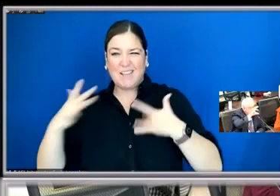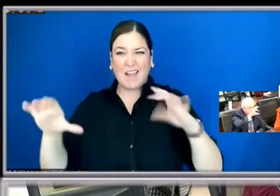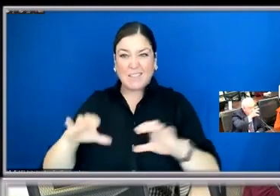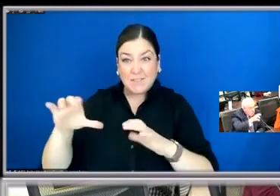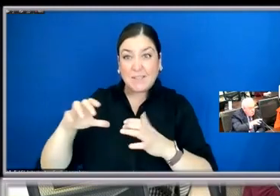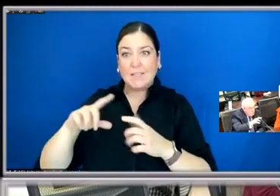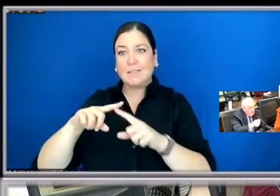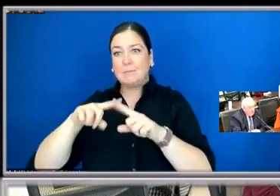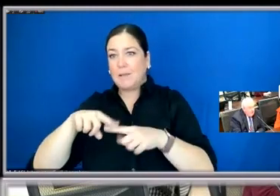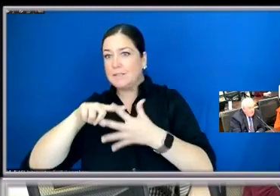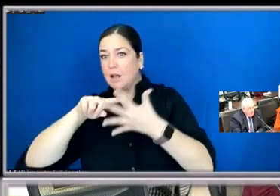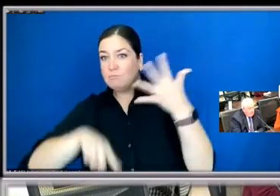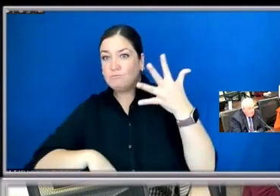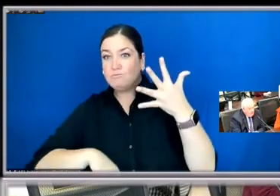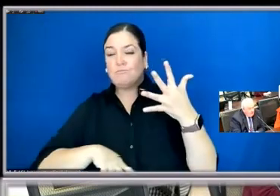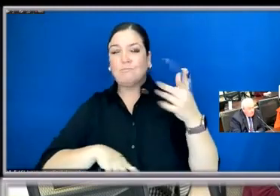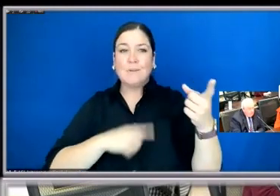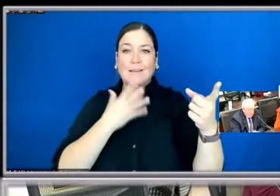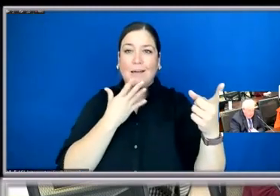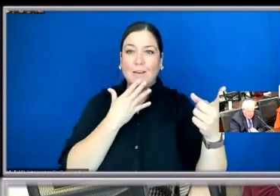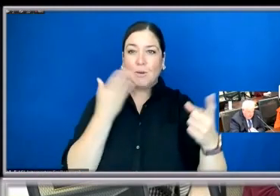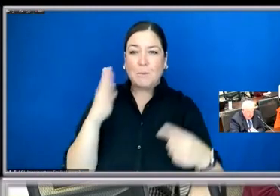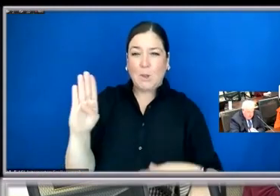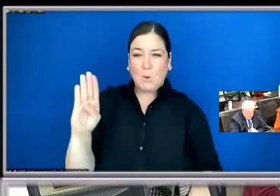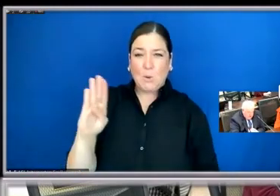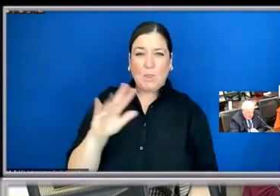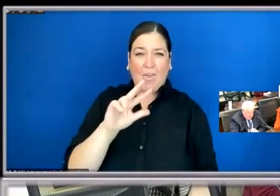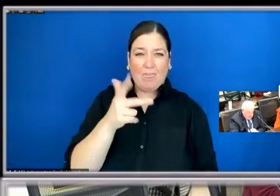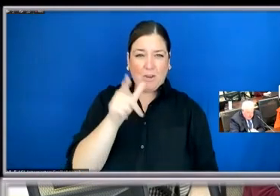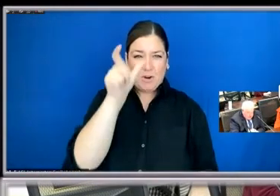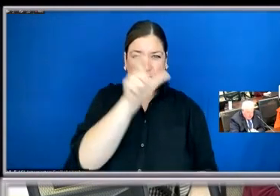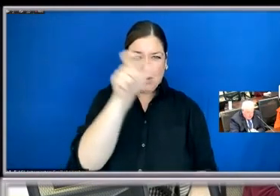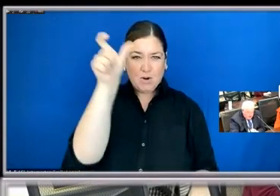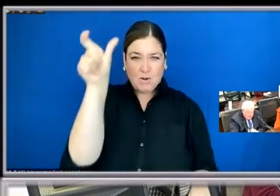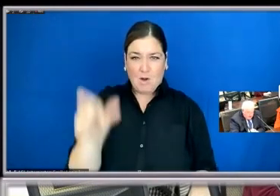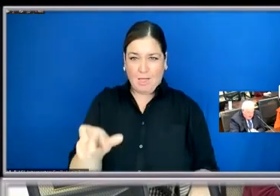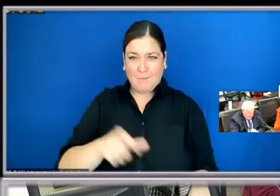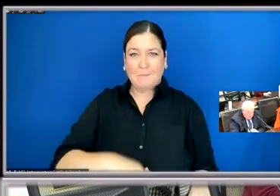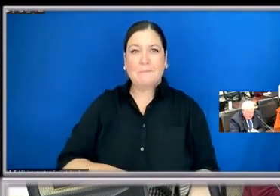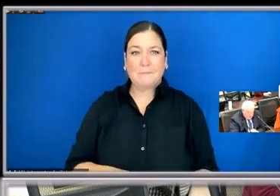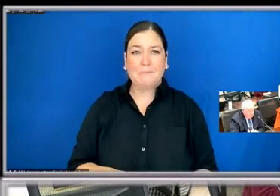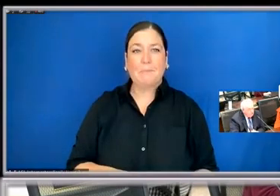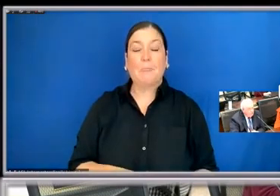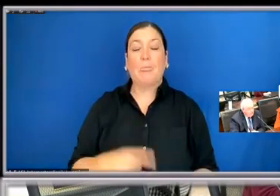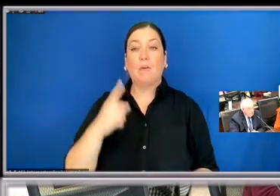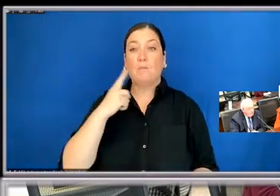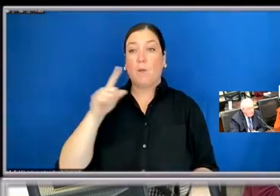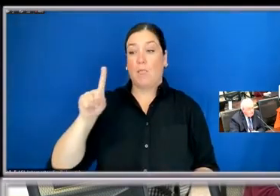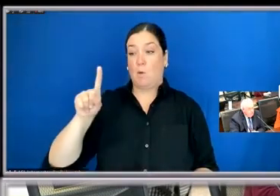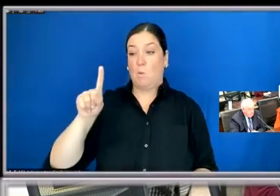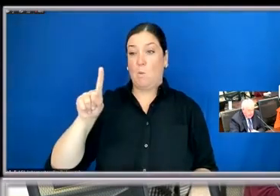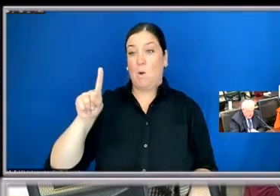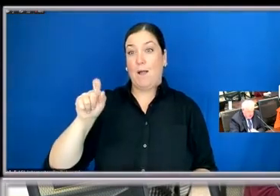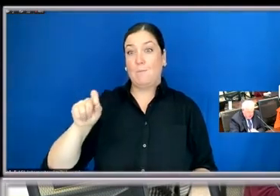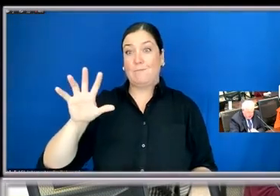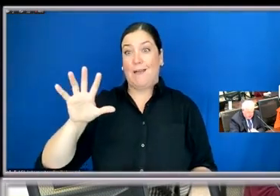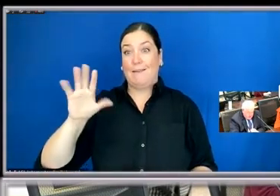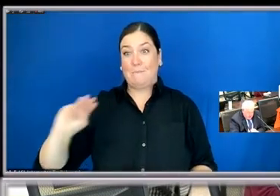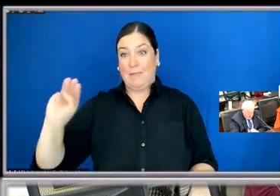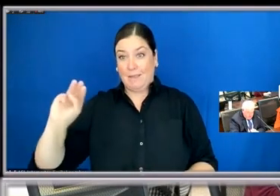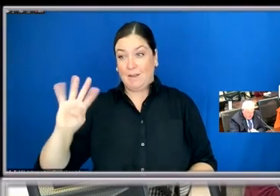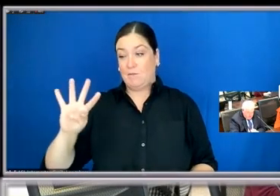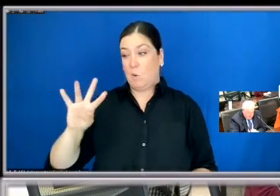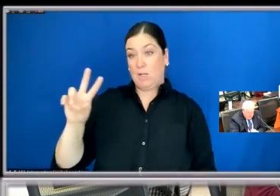are highlighted in blue in that third column from the left. Of the $1,542,000 that you approved last